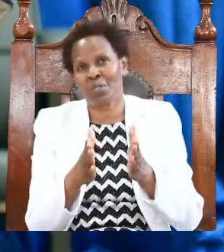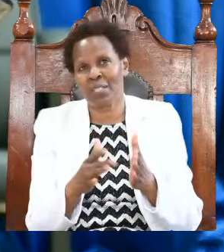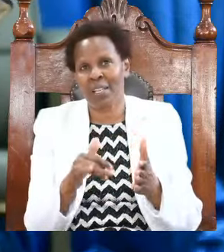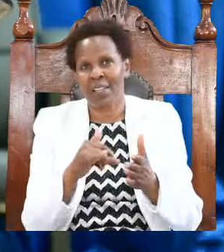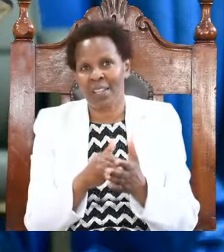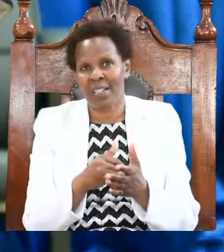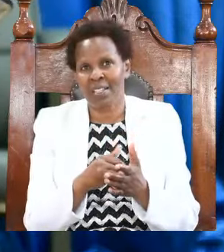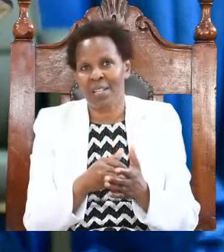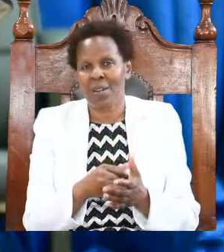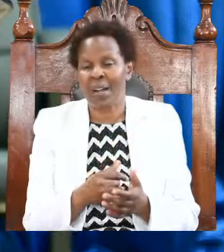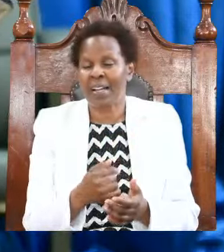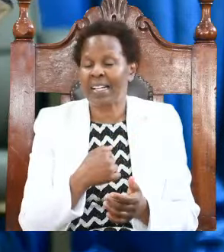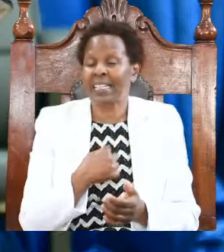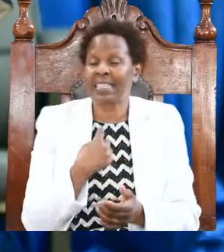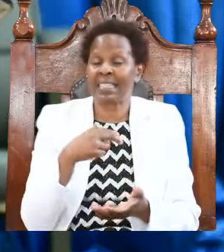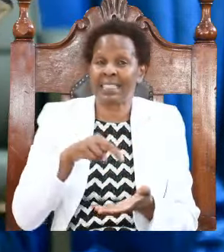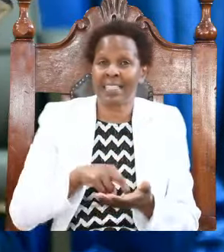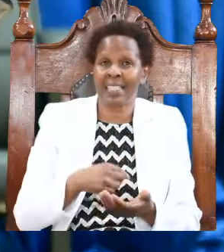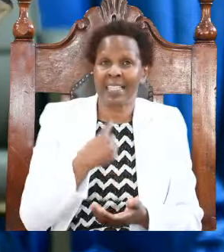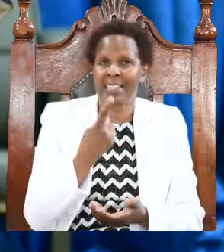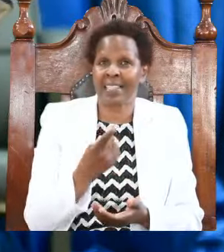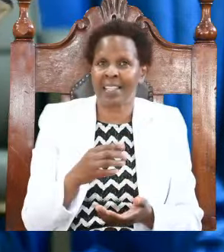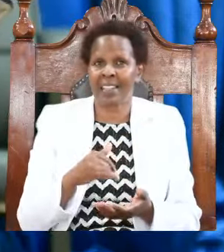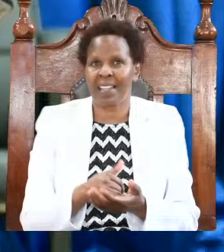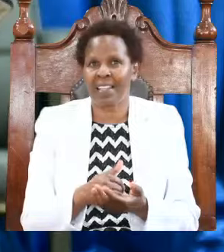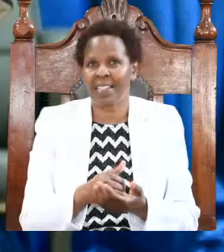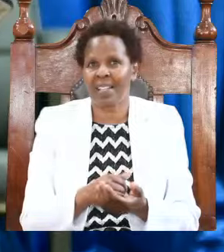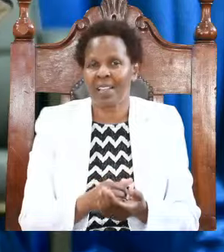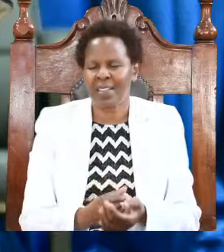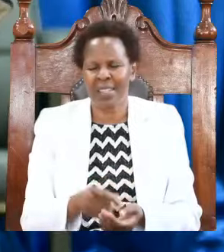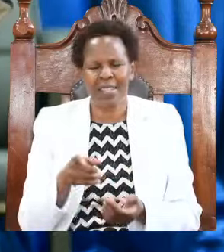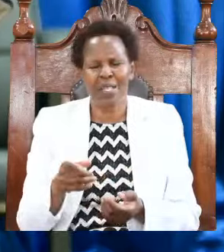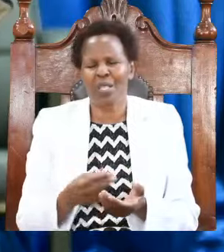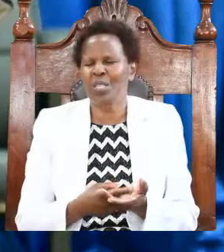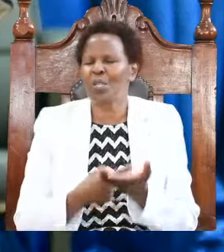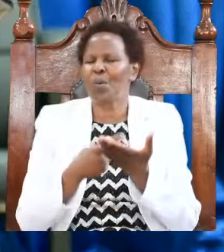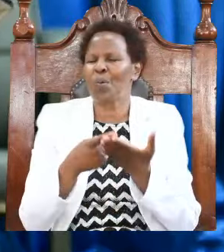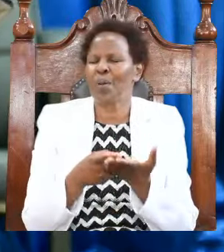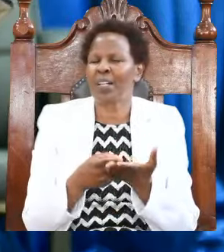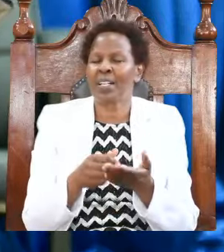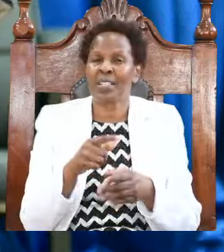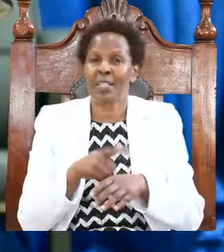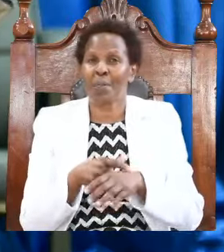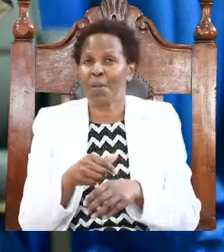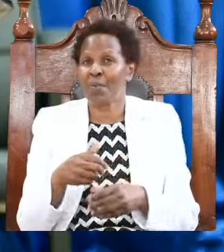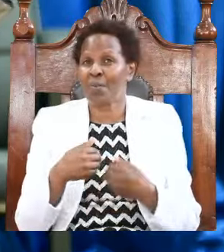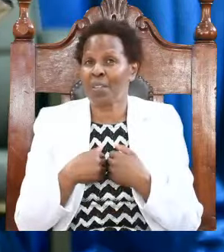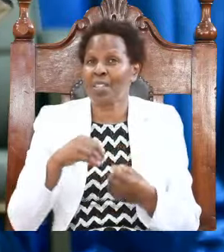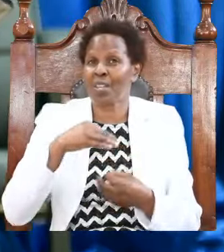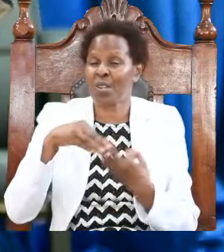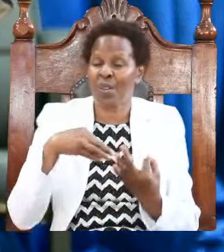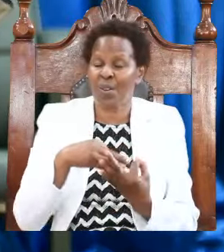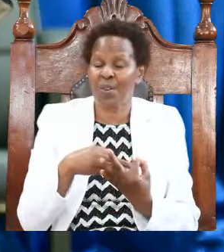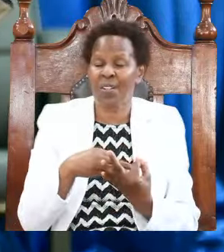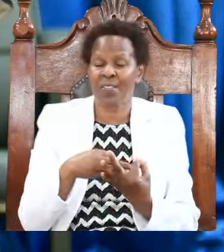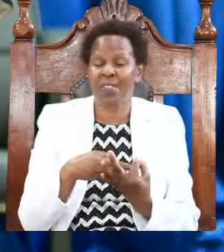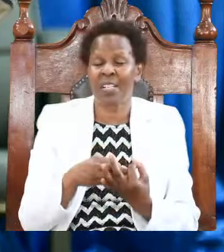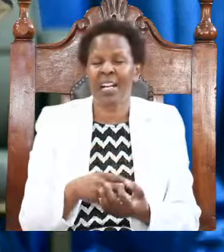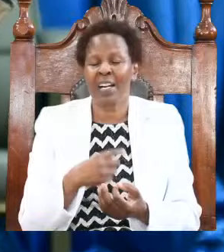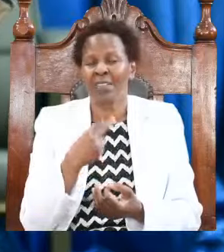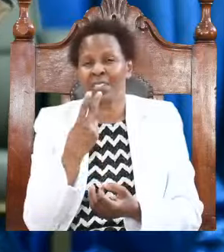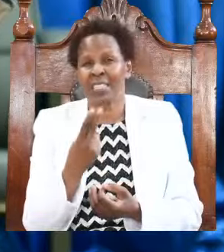able to seize and stand and say, you know, over this past 1 week since we were with you in the fellowship, I've been reflecting about this and